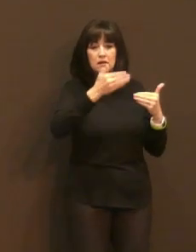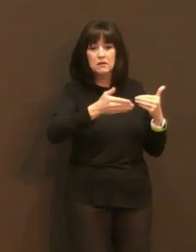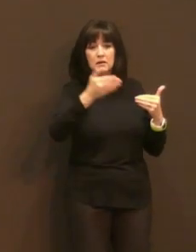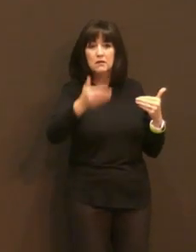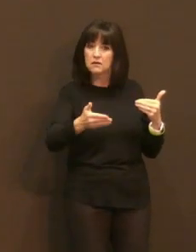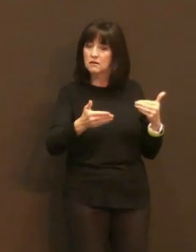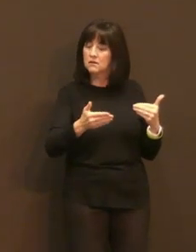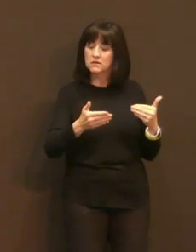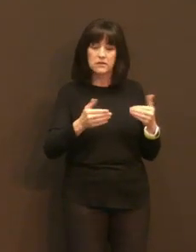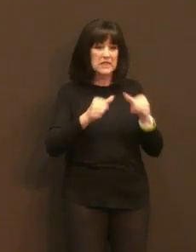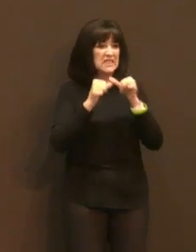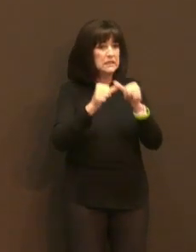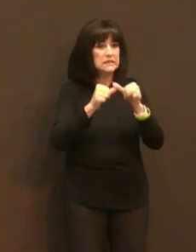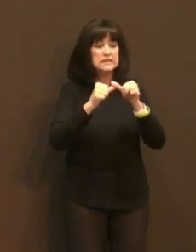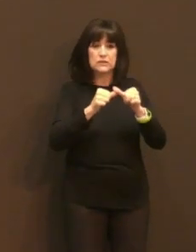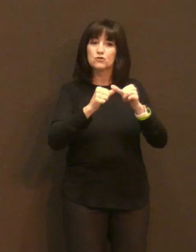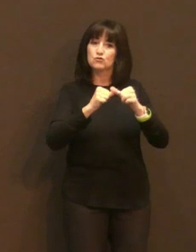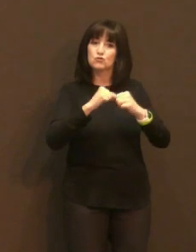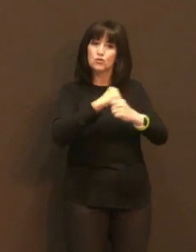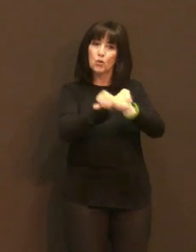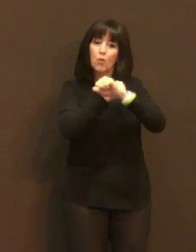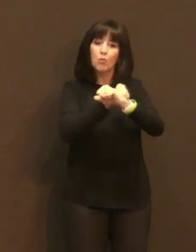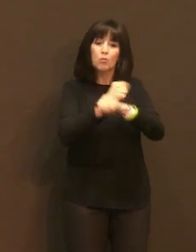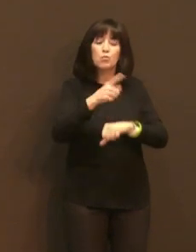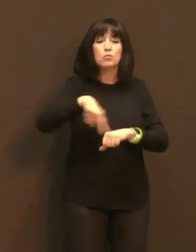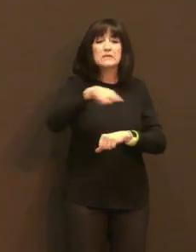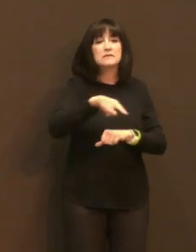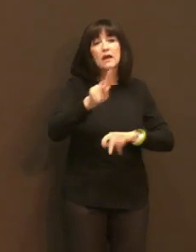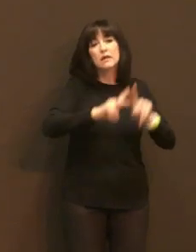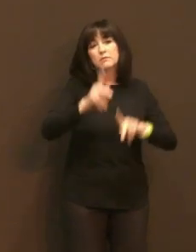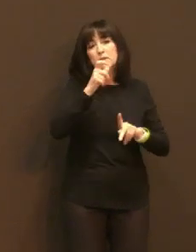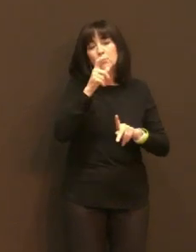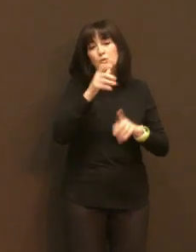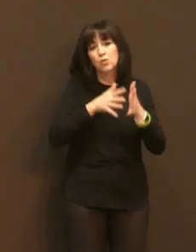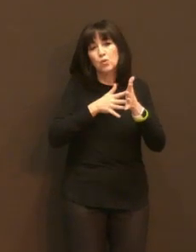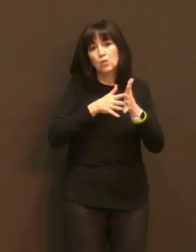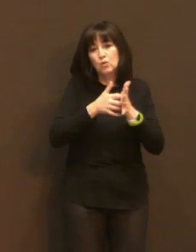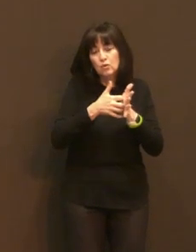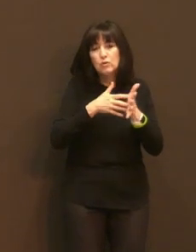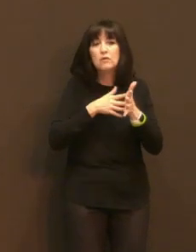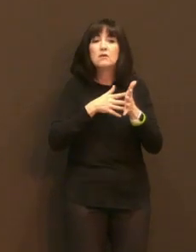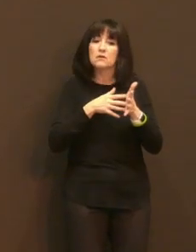vulnerable populations and having them shelter in place.